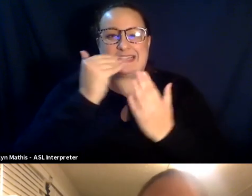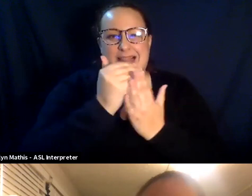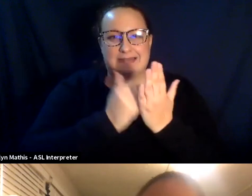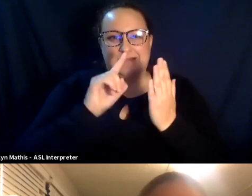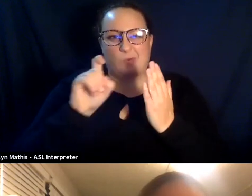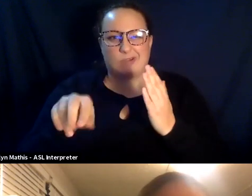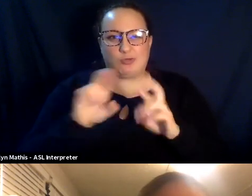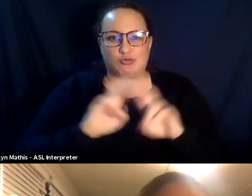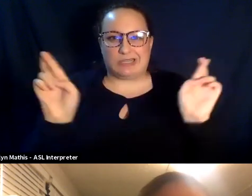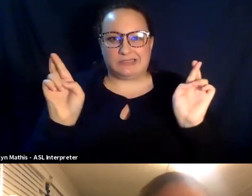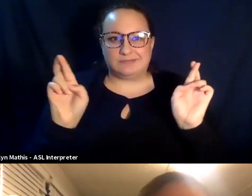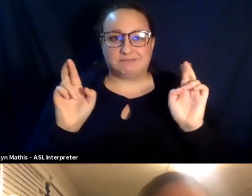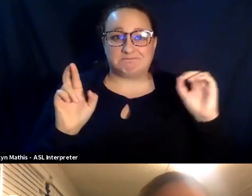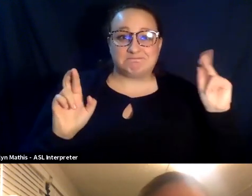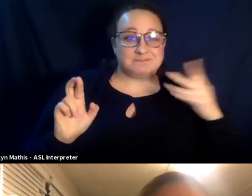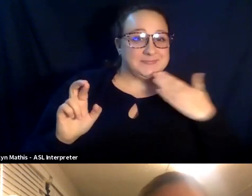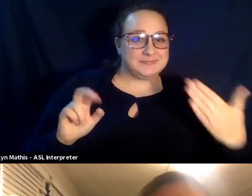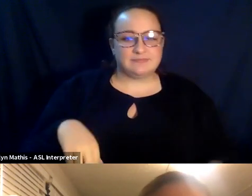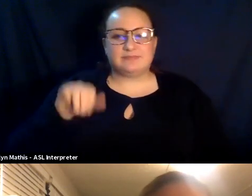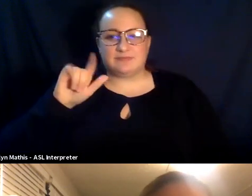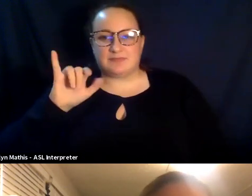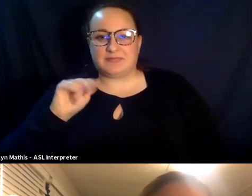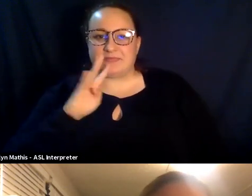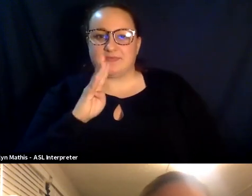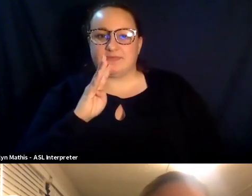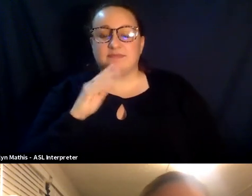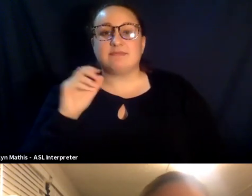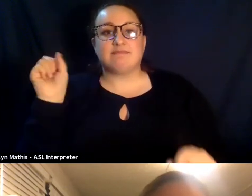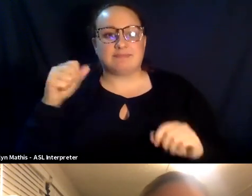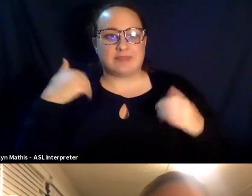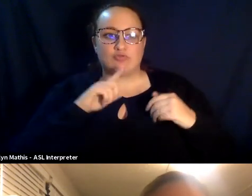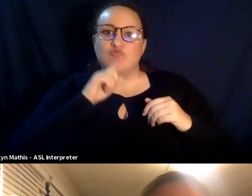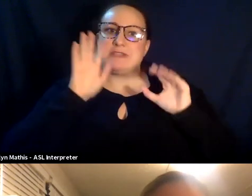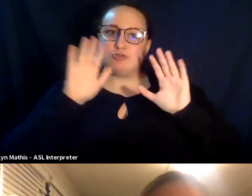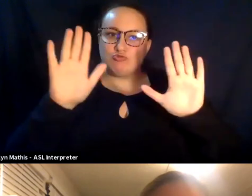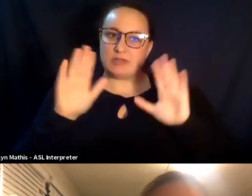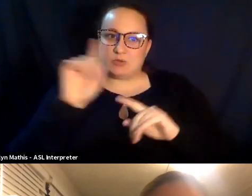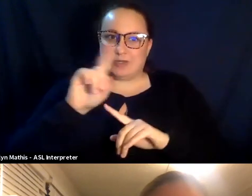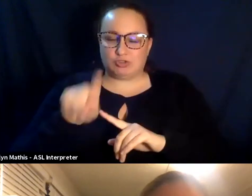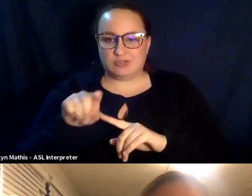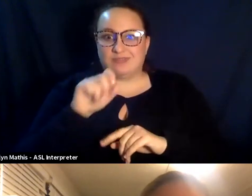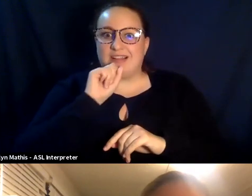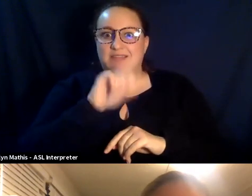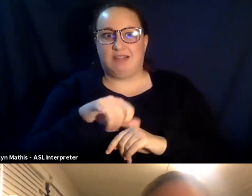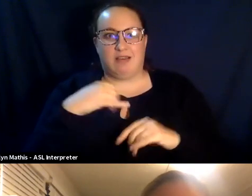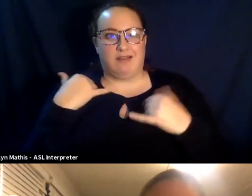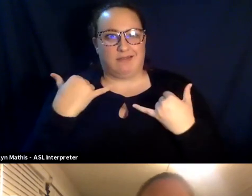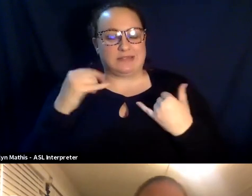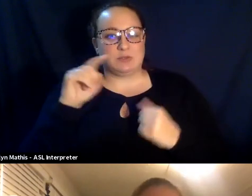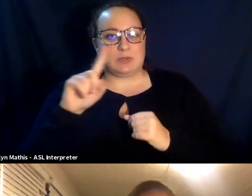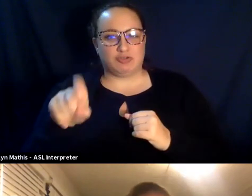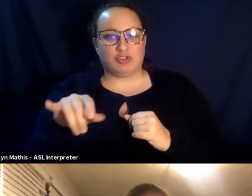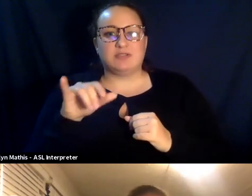here. Okay. Thank you. We have some really great questions. You know, I love this one. It's just